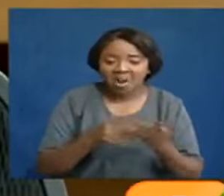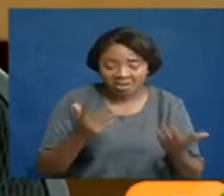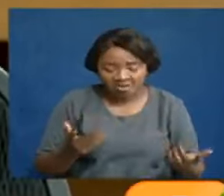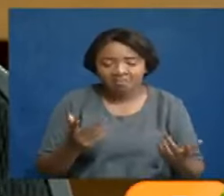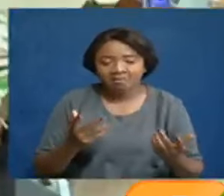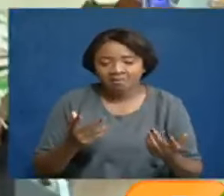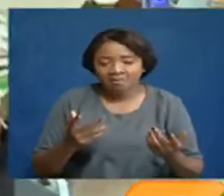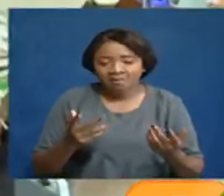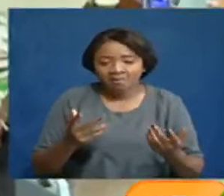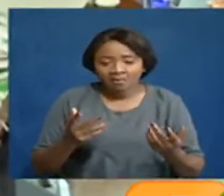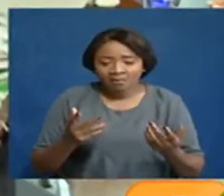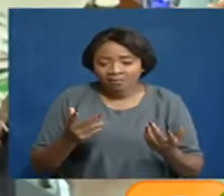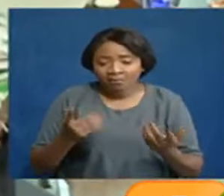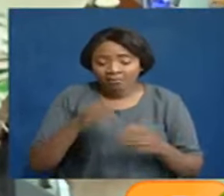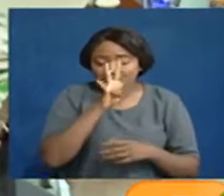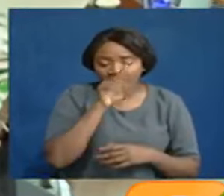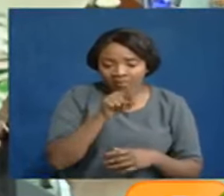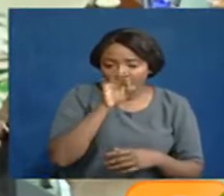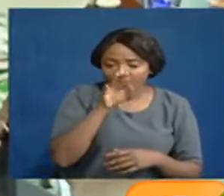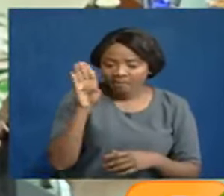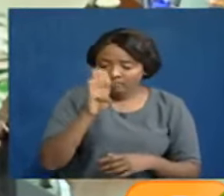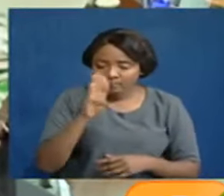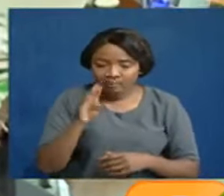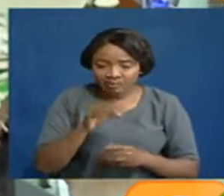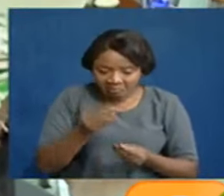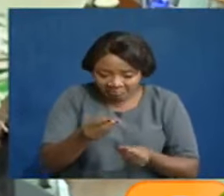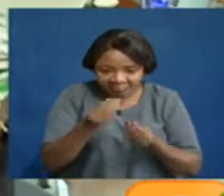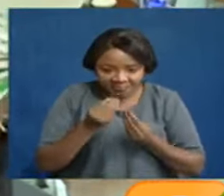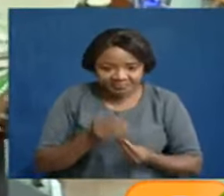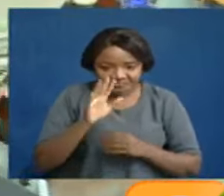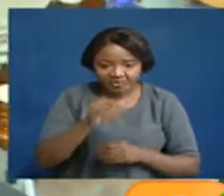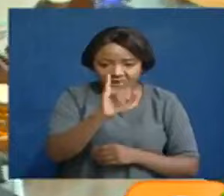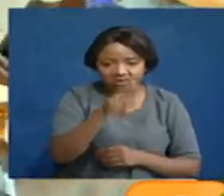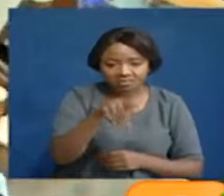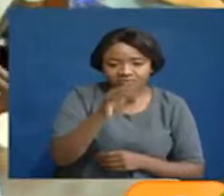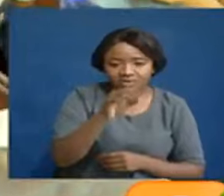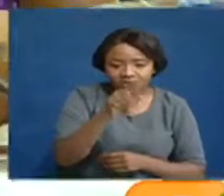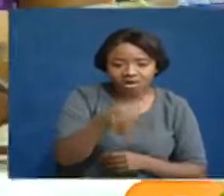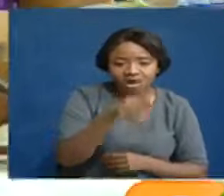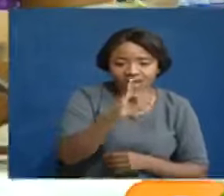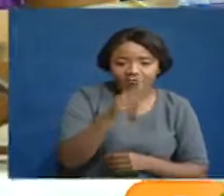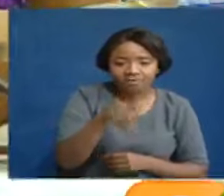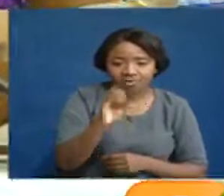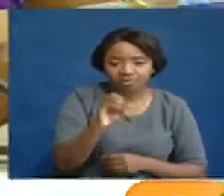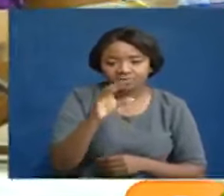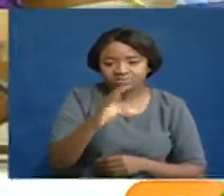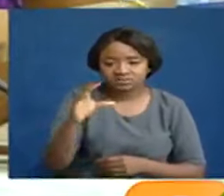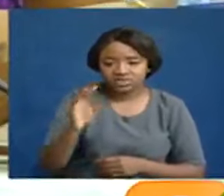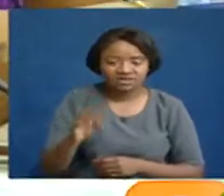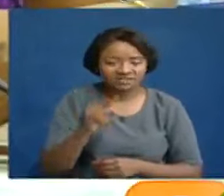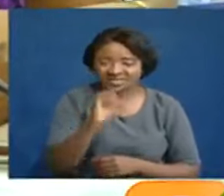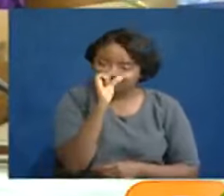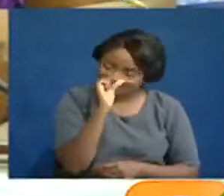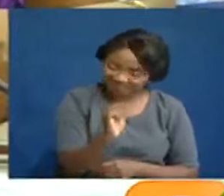on Education that the 4.3 billion shillings offer by the IPUCCF was too little and a short end of the stick